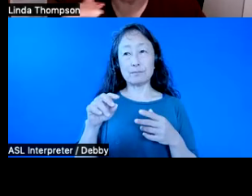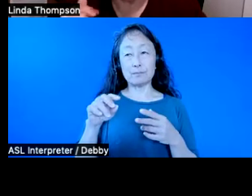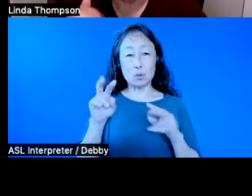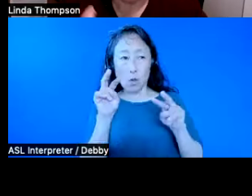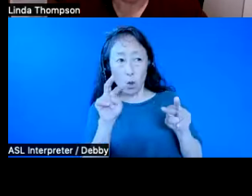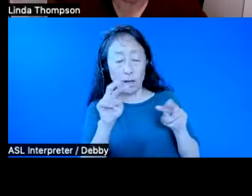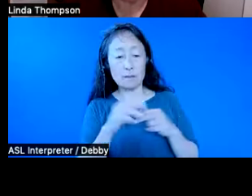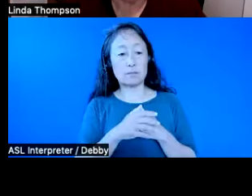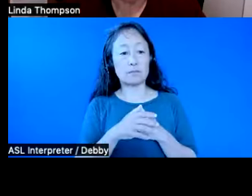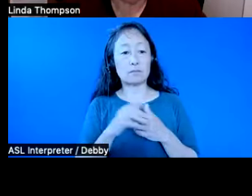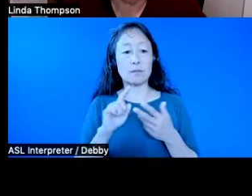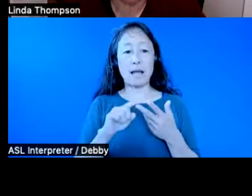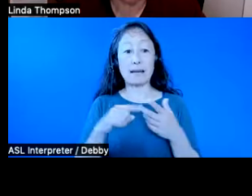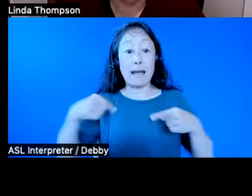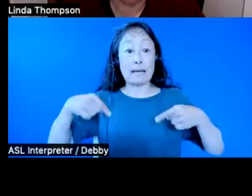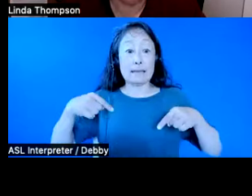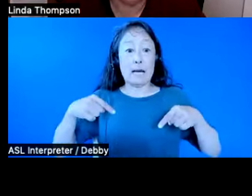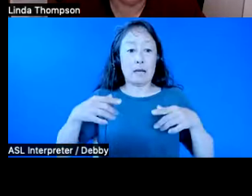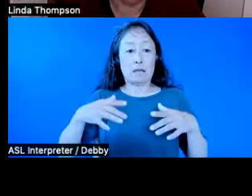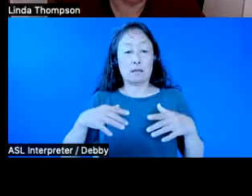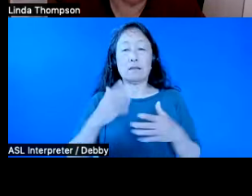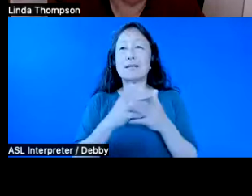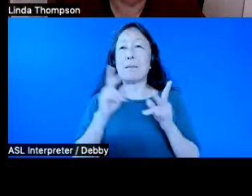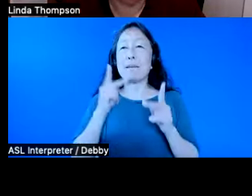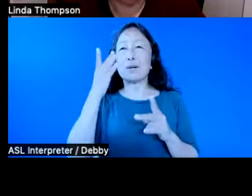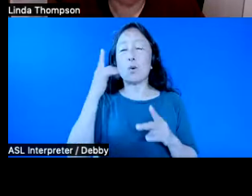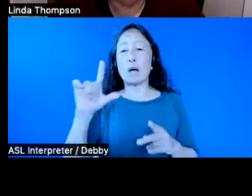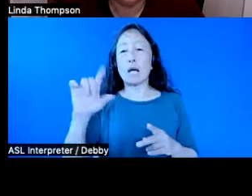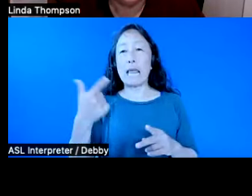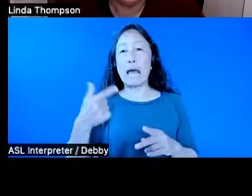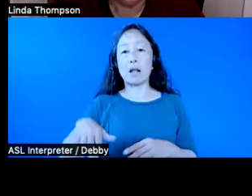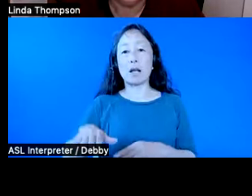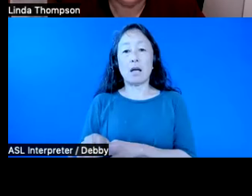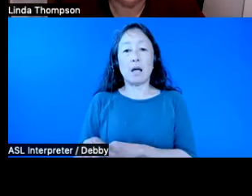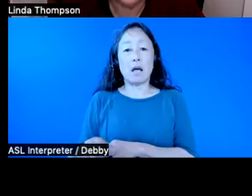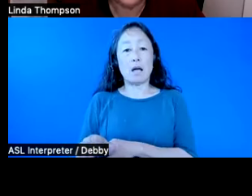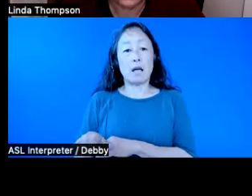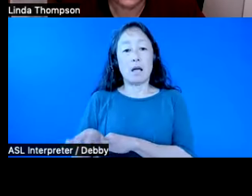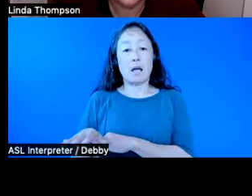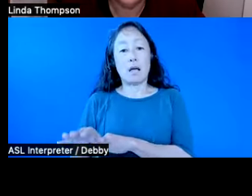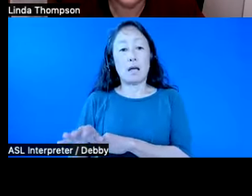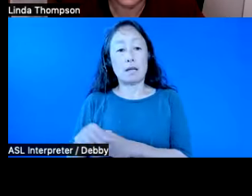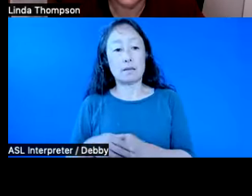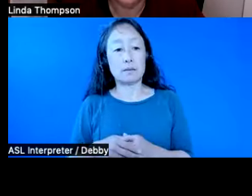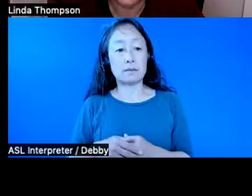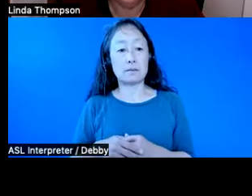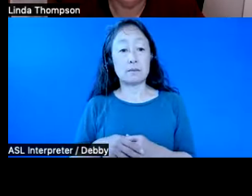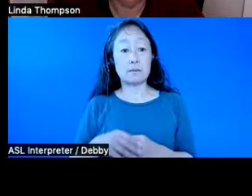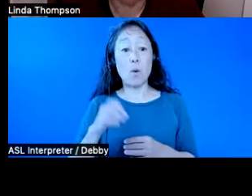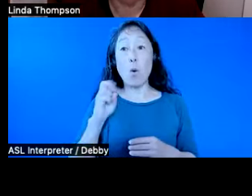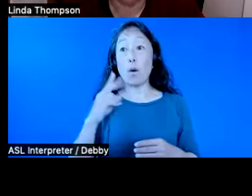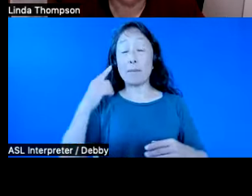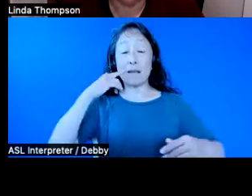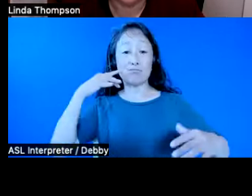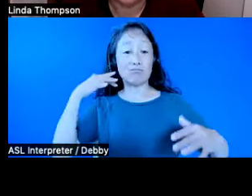kind of edgy. Some people are shaking their legs. Some people, you know, there can be recklessness, risk-taking behavior